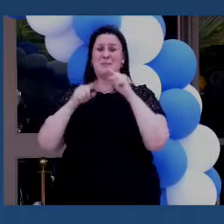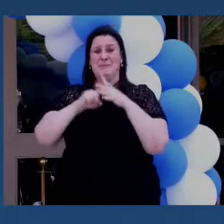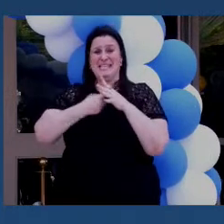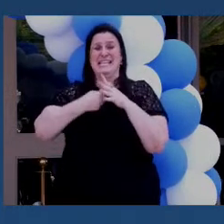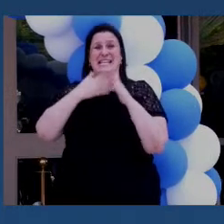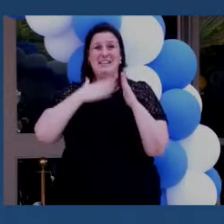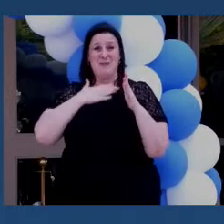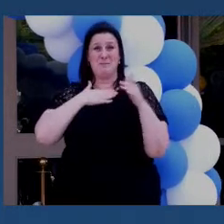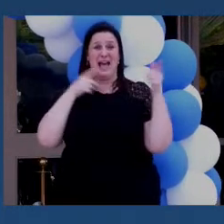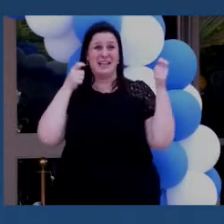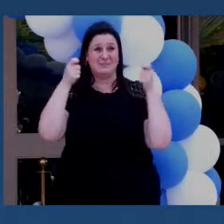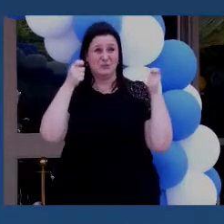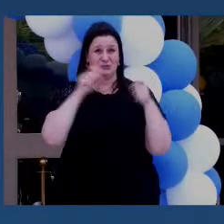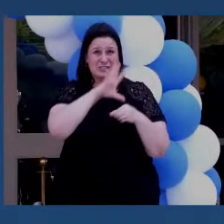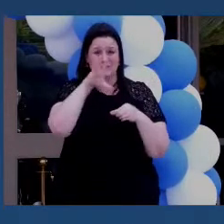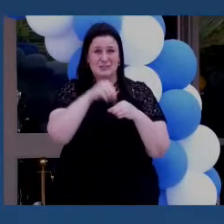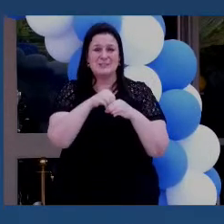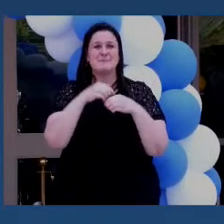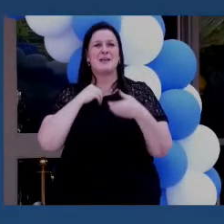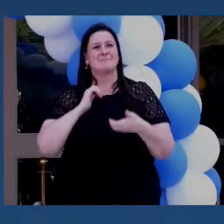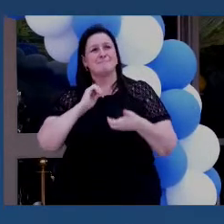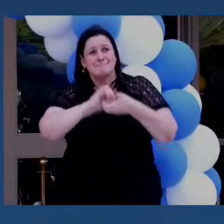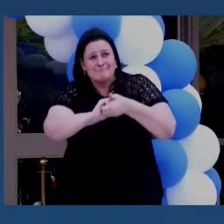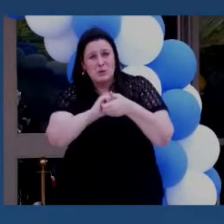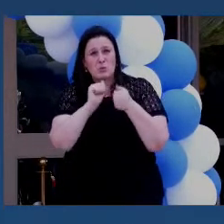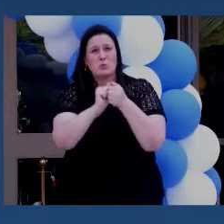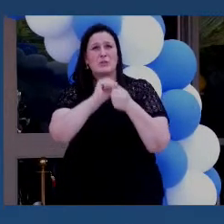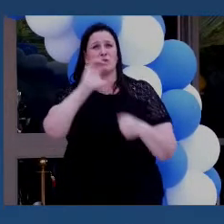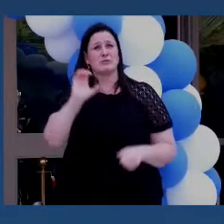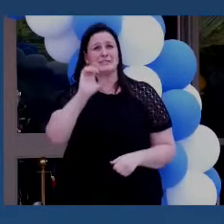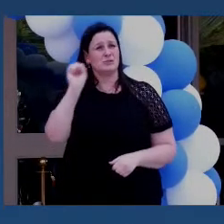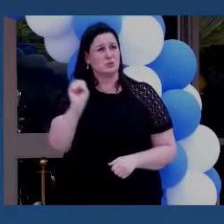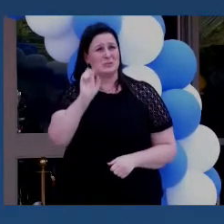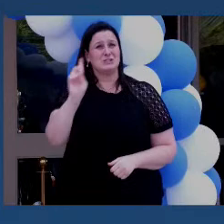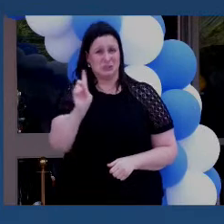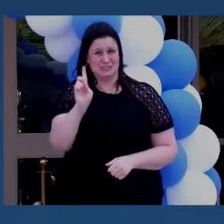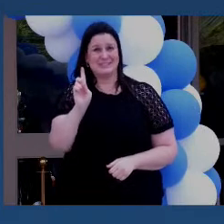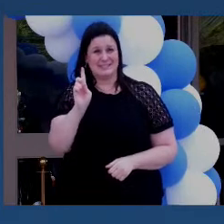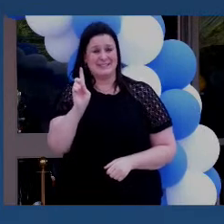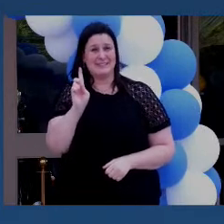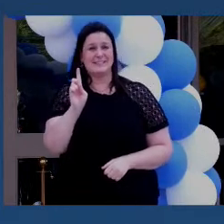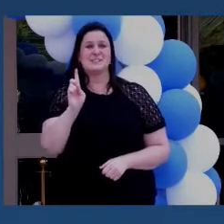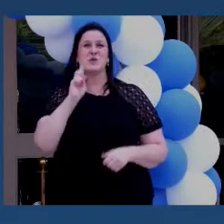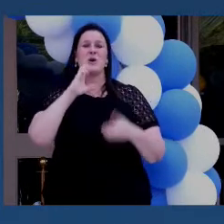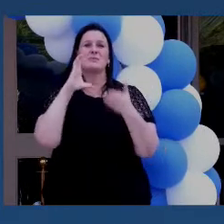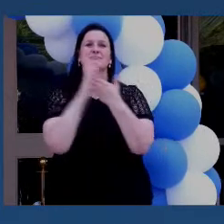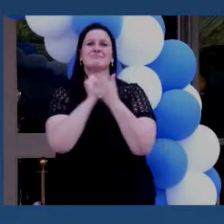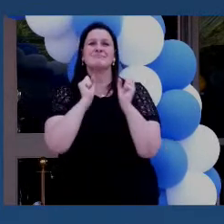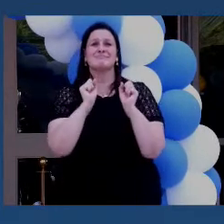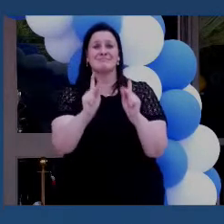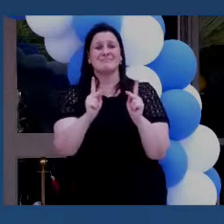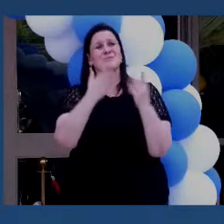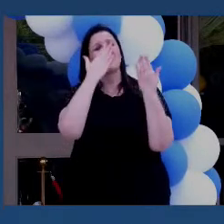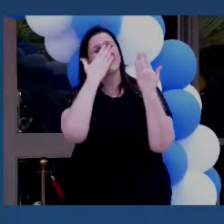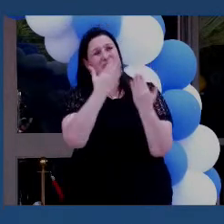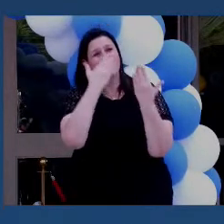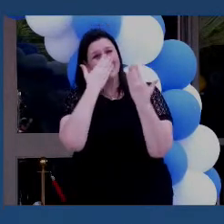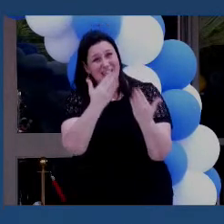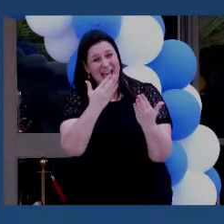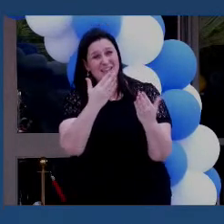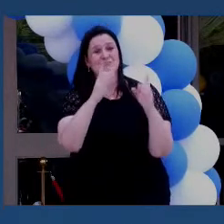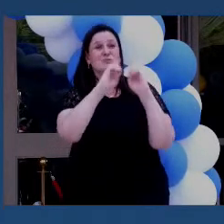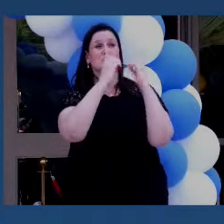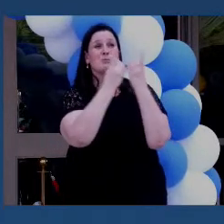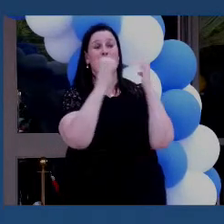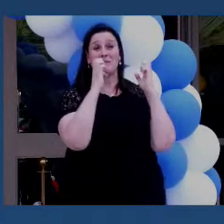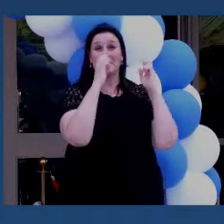administration when we created a partnership with the Christina School District. And I want to take this opportunity to thank the